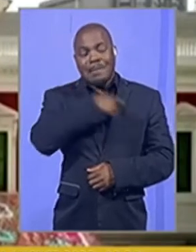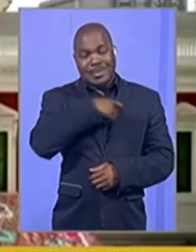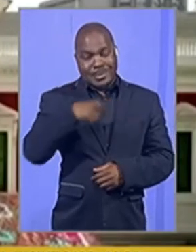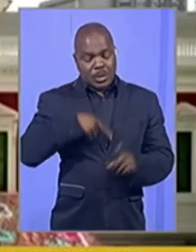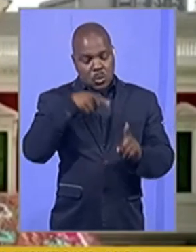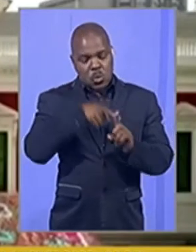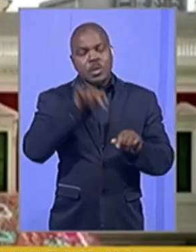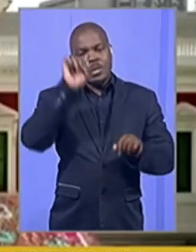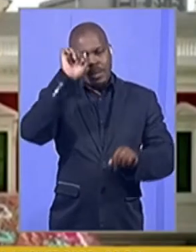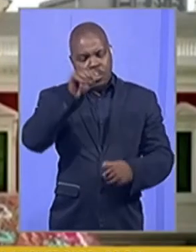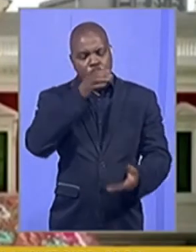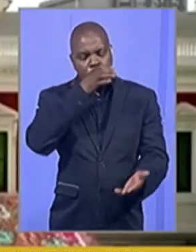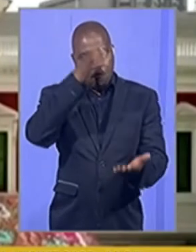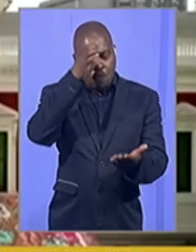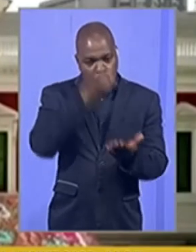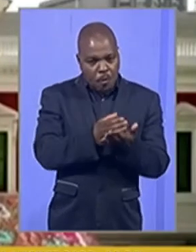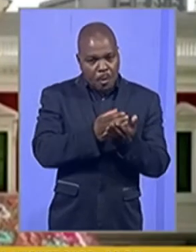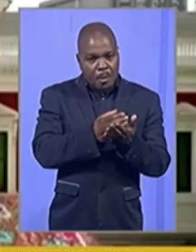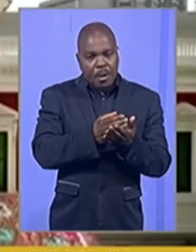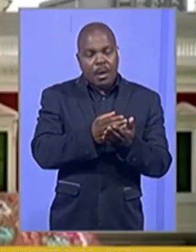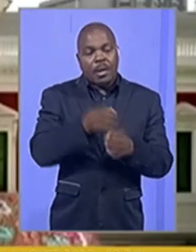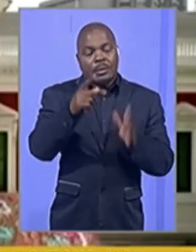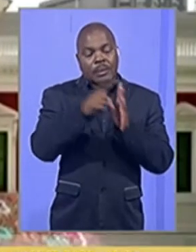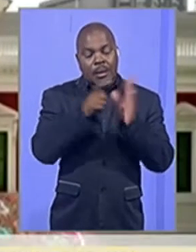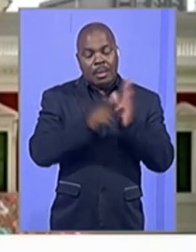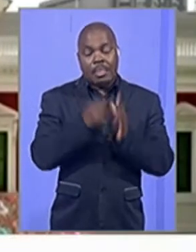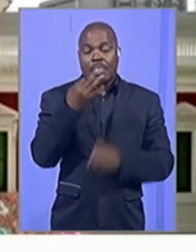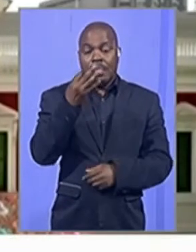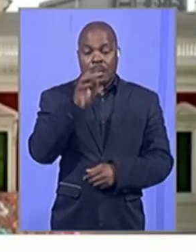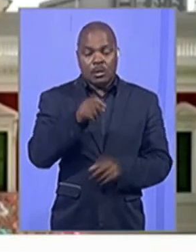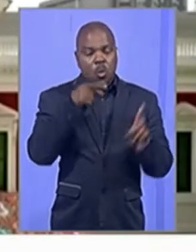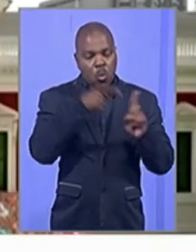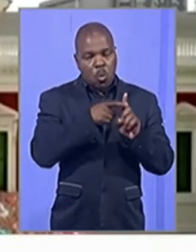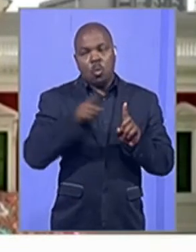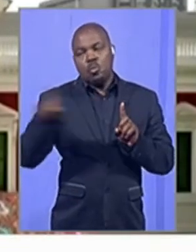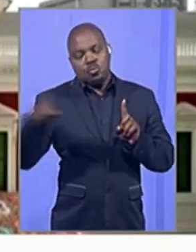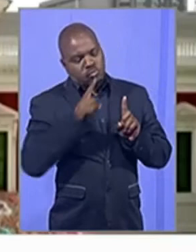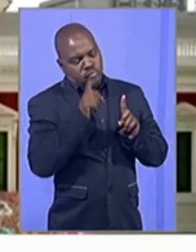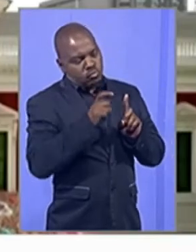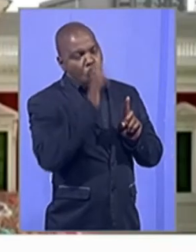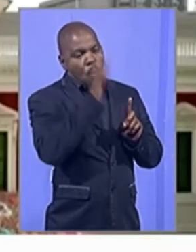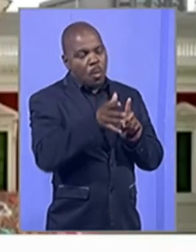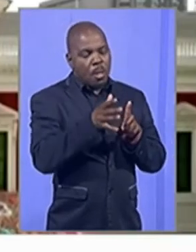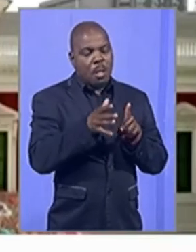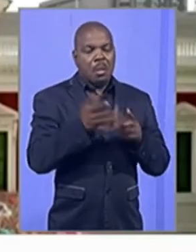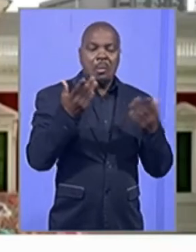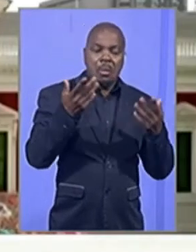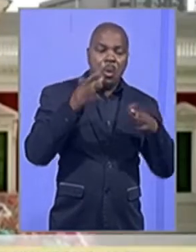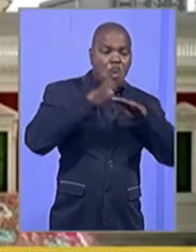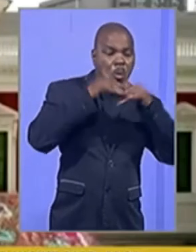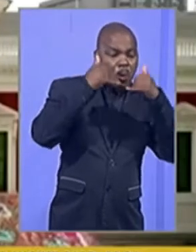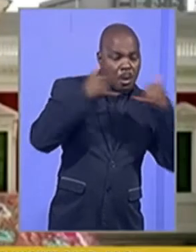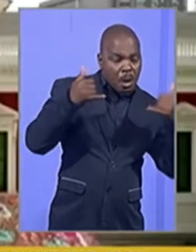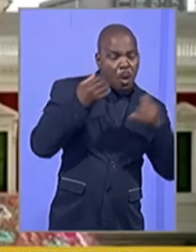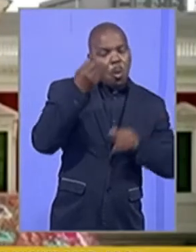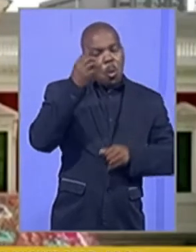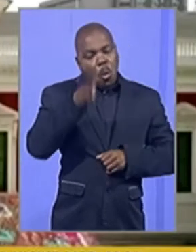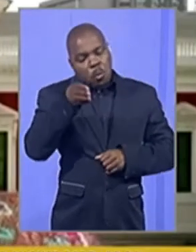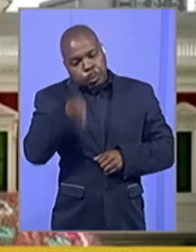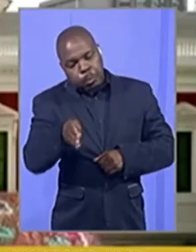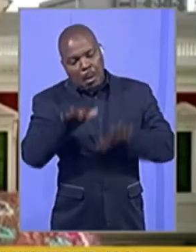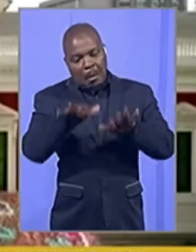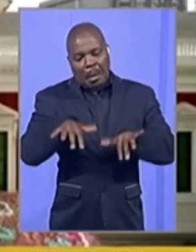definitely confirmed that on the 30th, he will be taking questions. Whether he will do so virtually or physically,